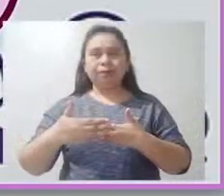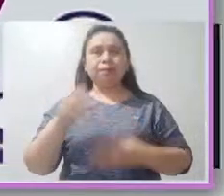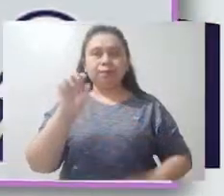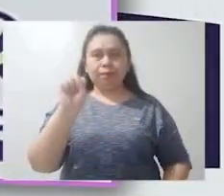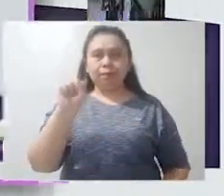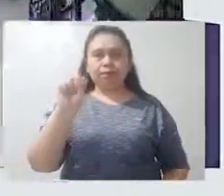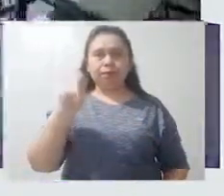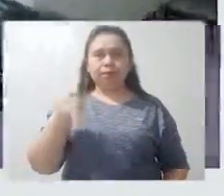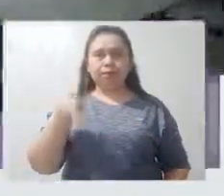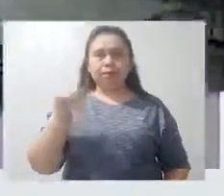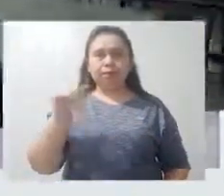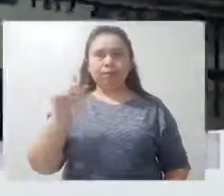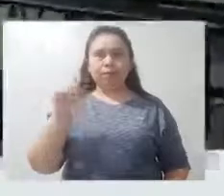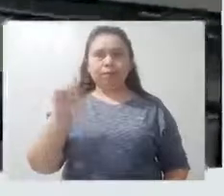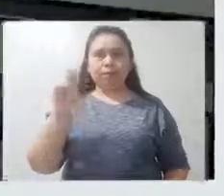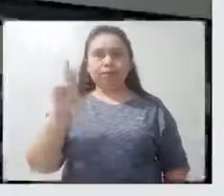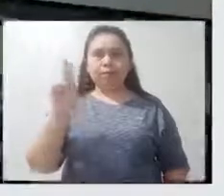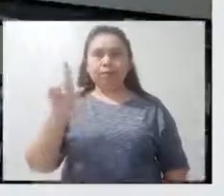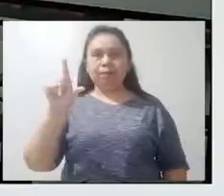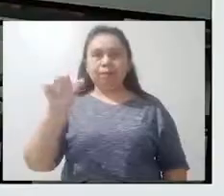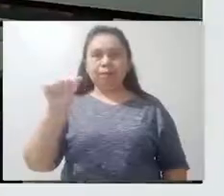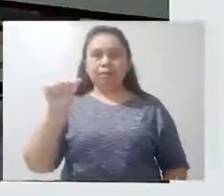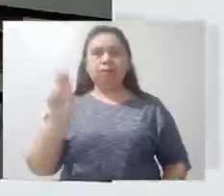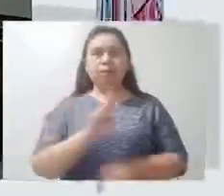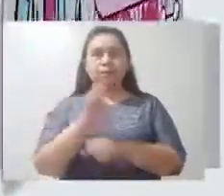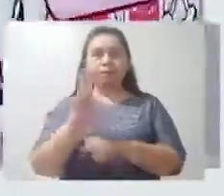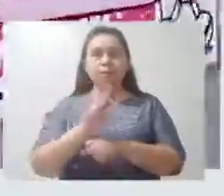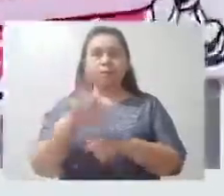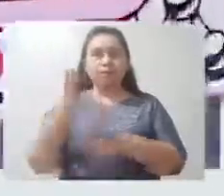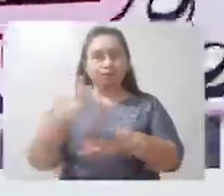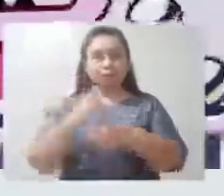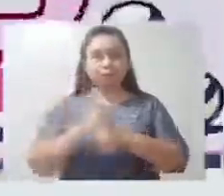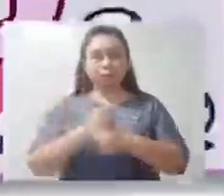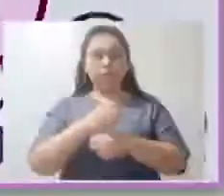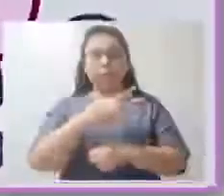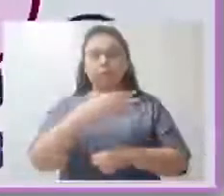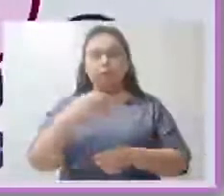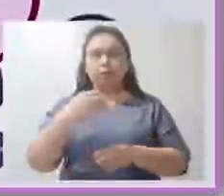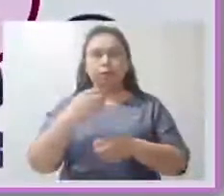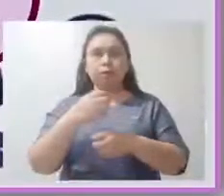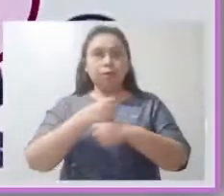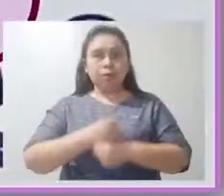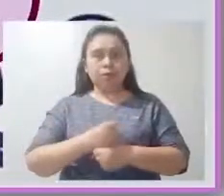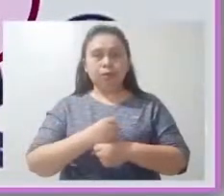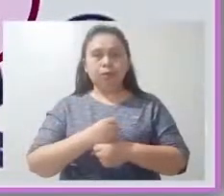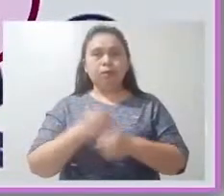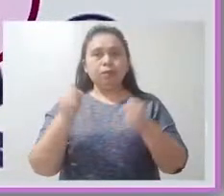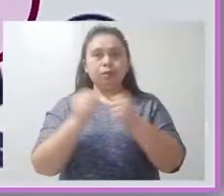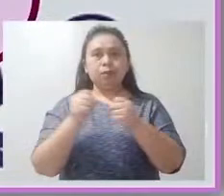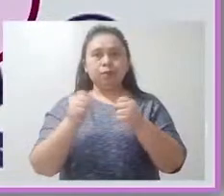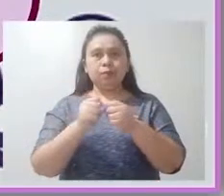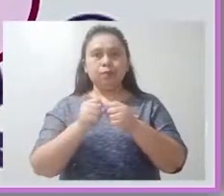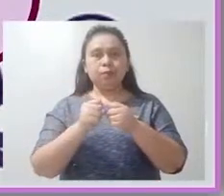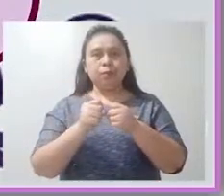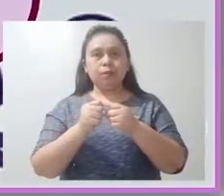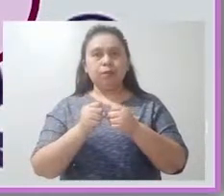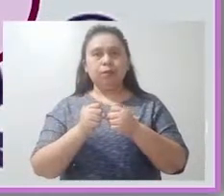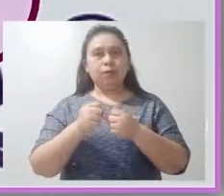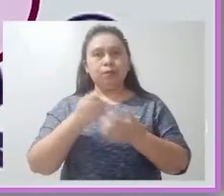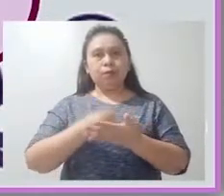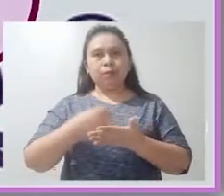Next, we have the spatula. This is used to take and handle small quantities of